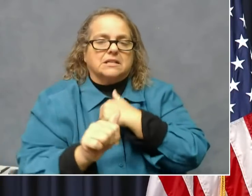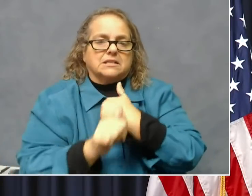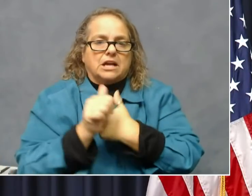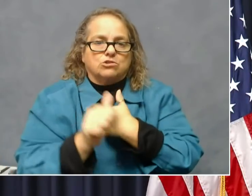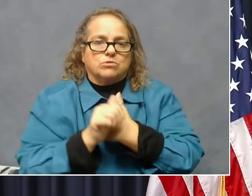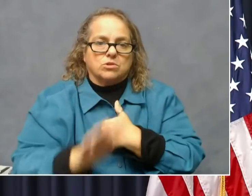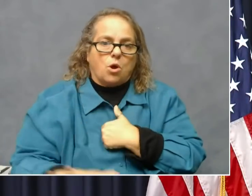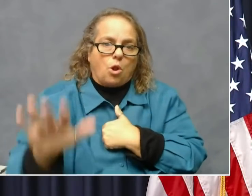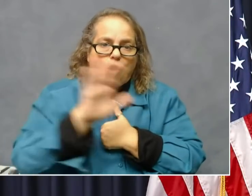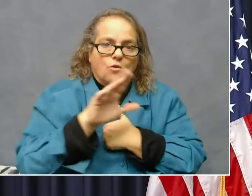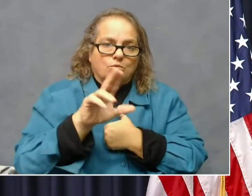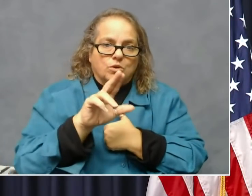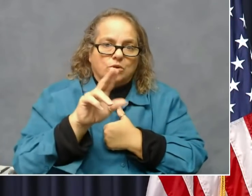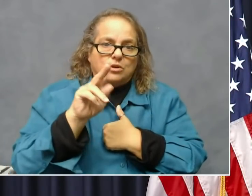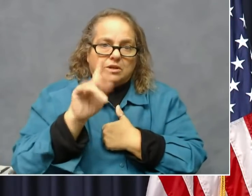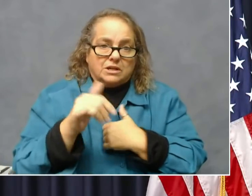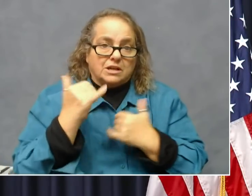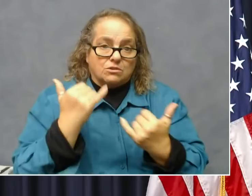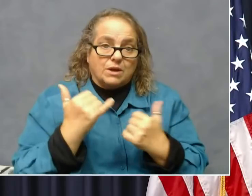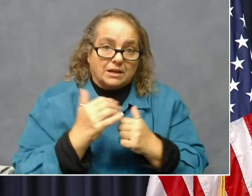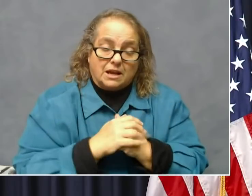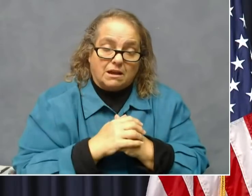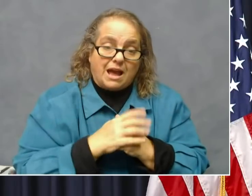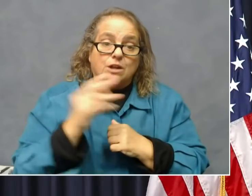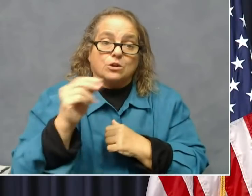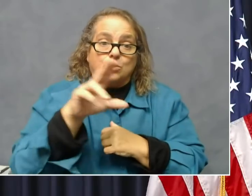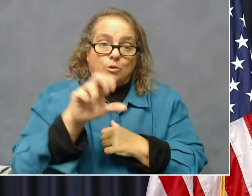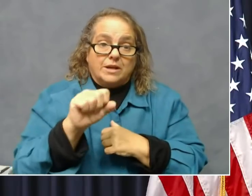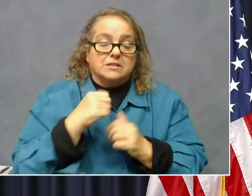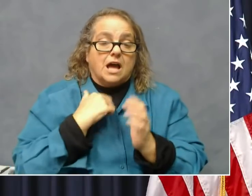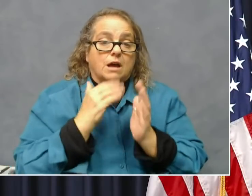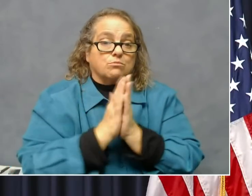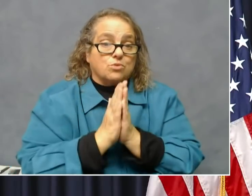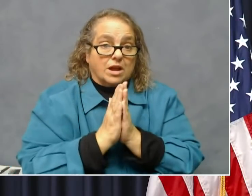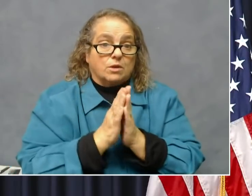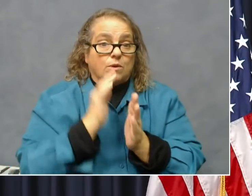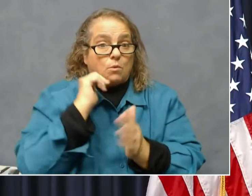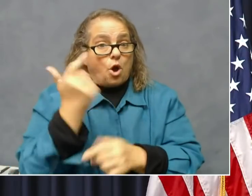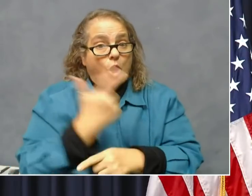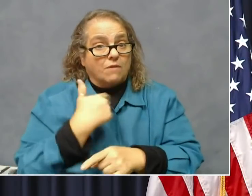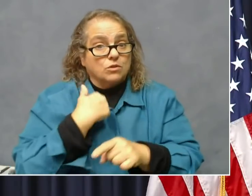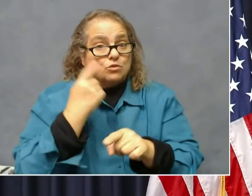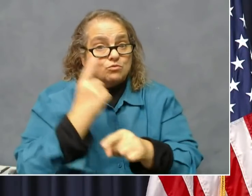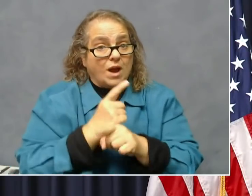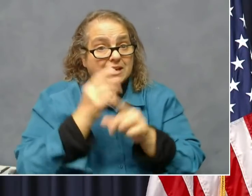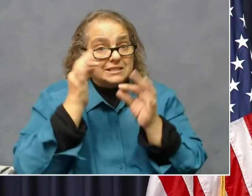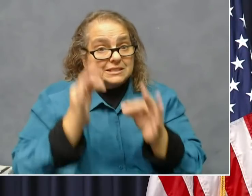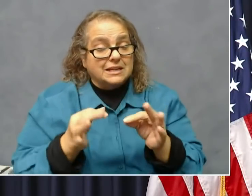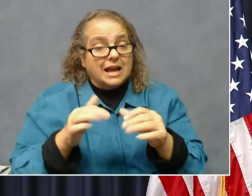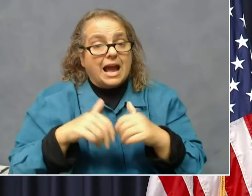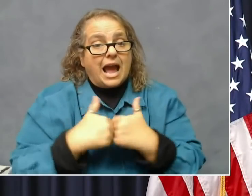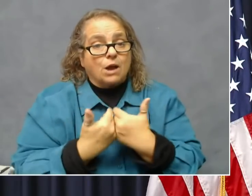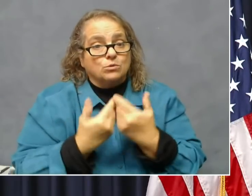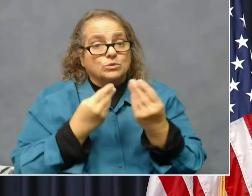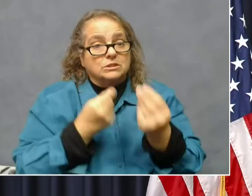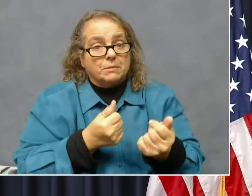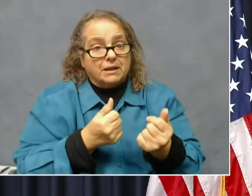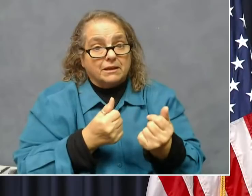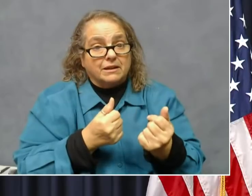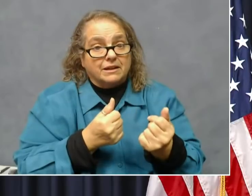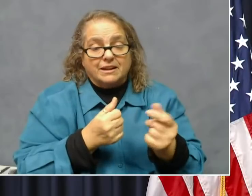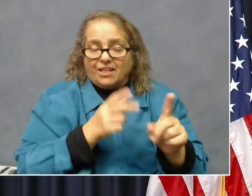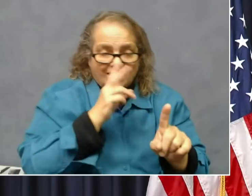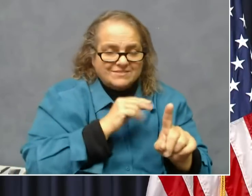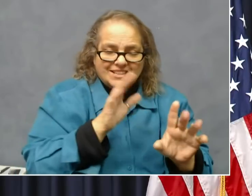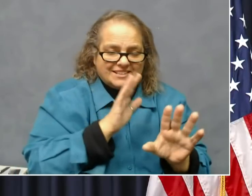And please, I pray that we will all come to the right decision about how to spend how to spend